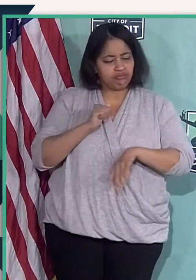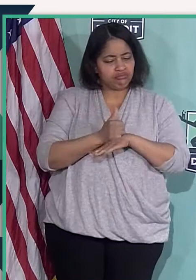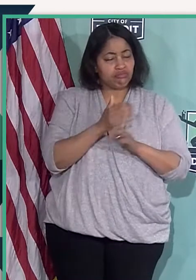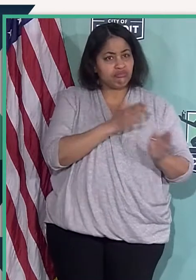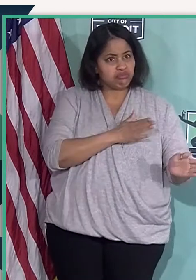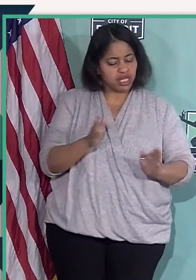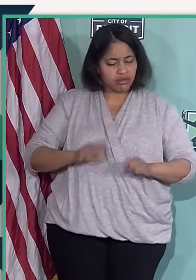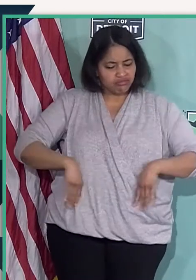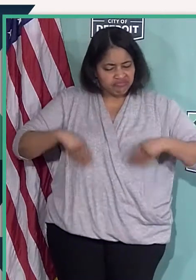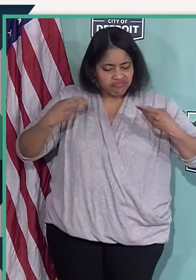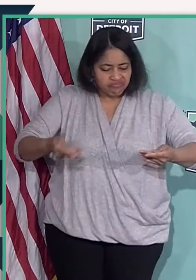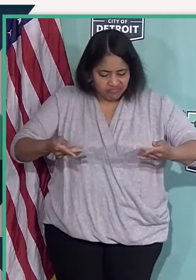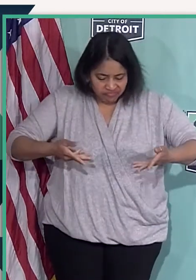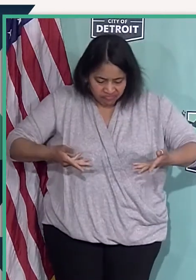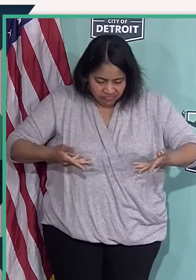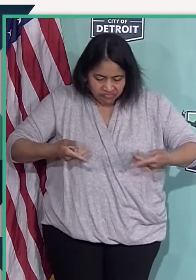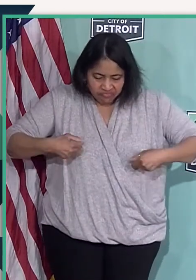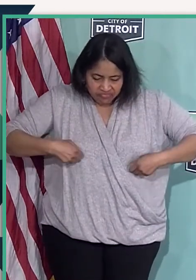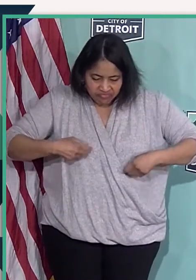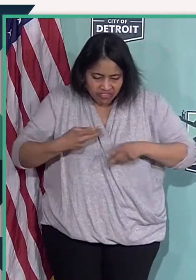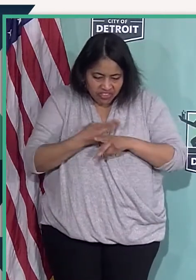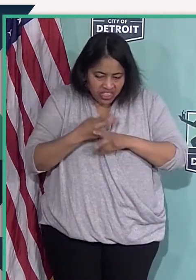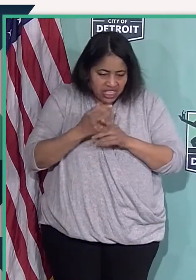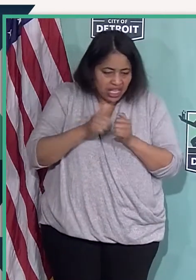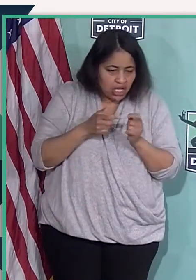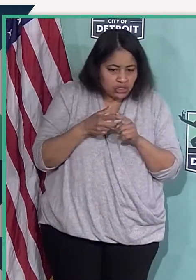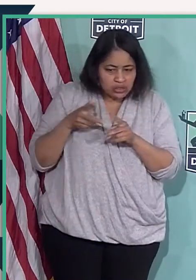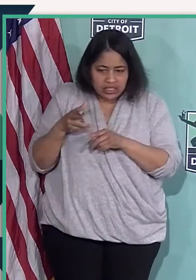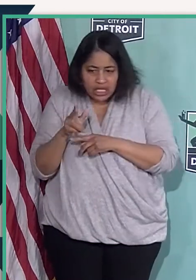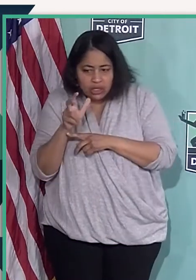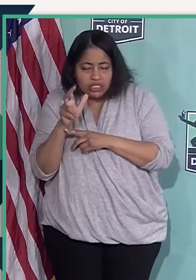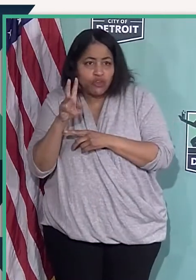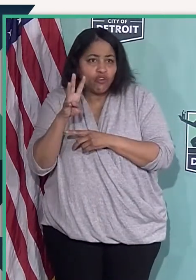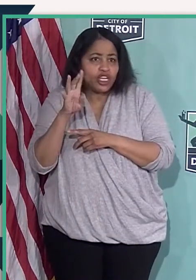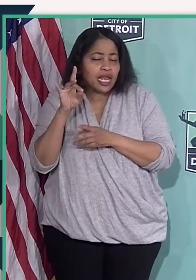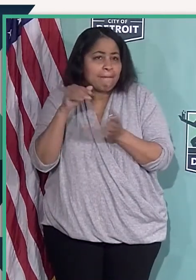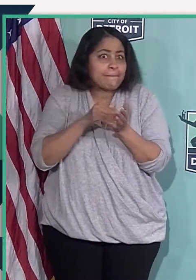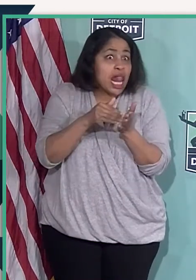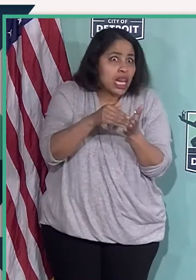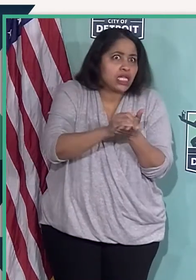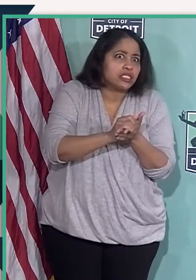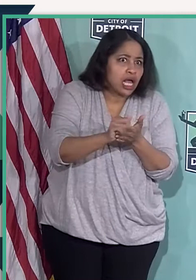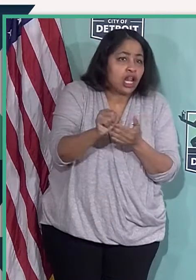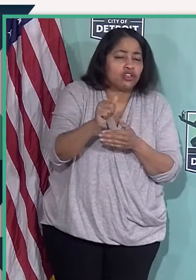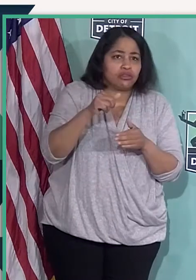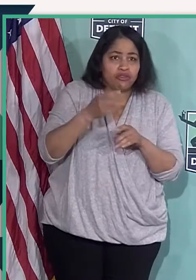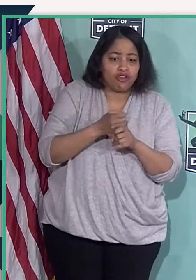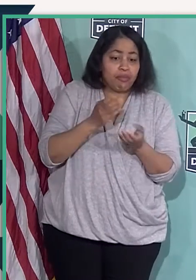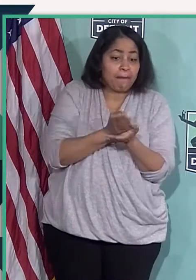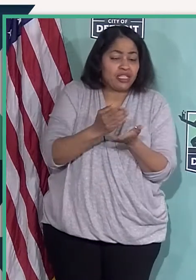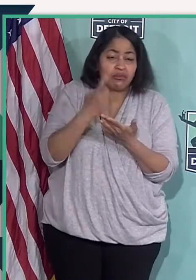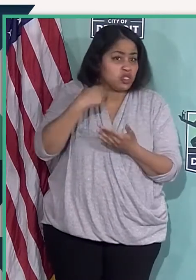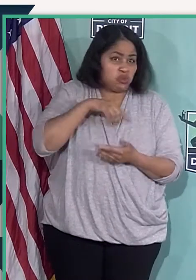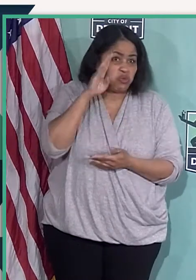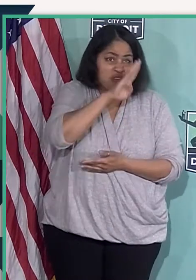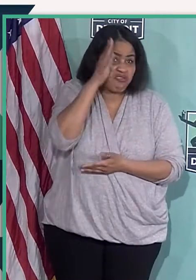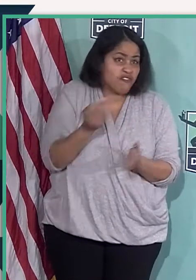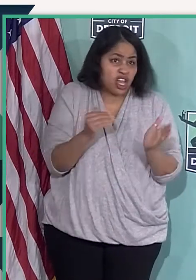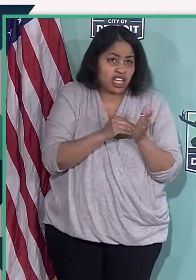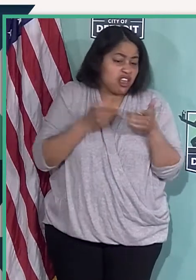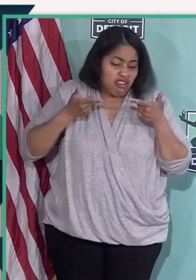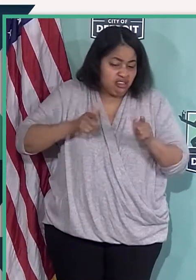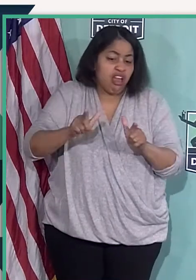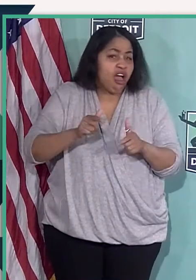plan to cut $348 million out of the budget, because we are never again going to